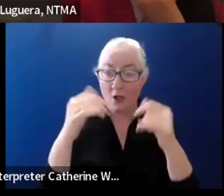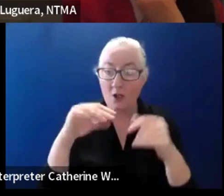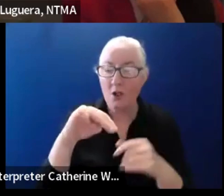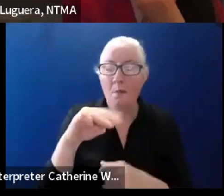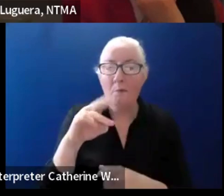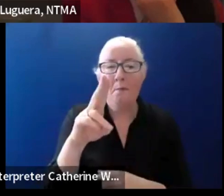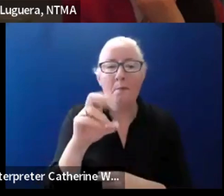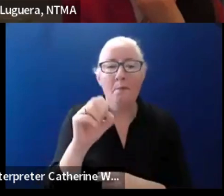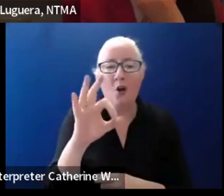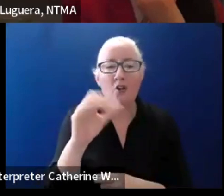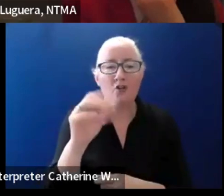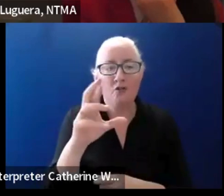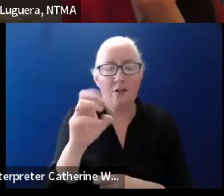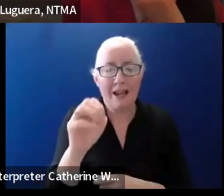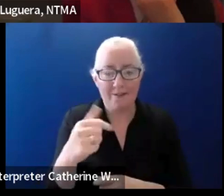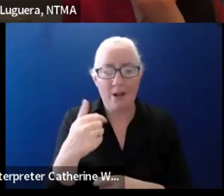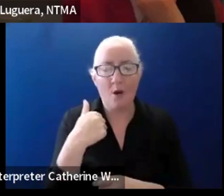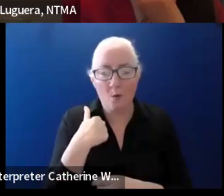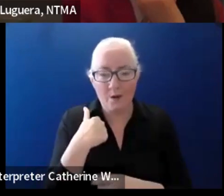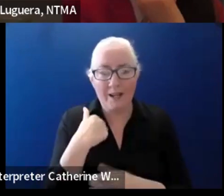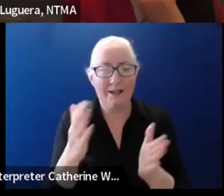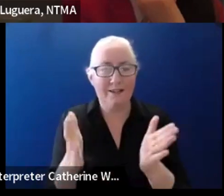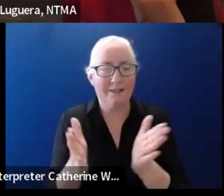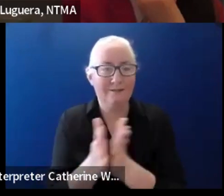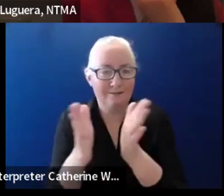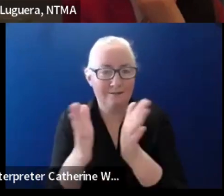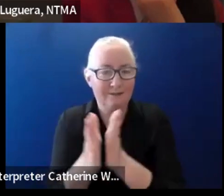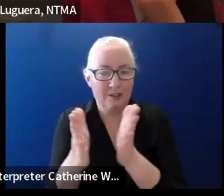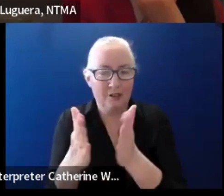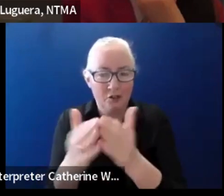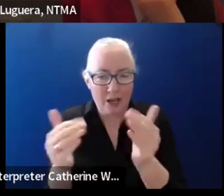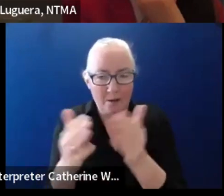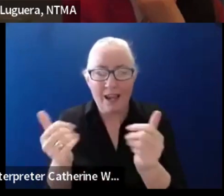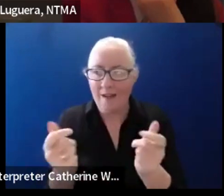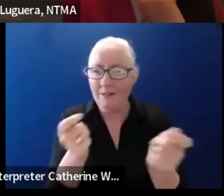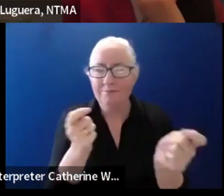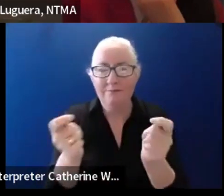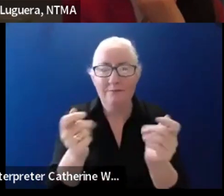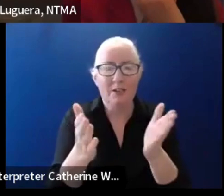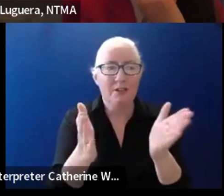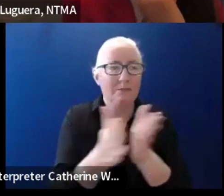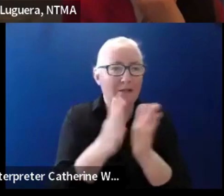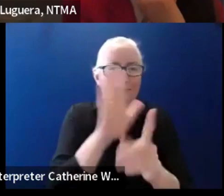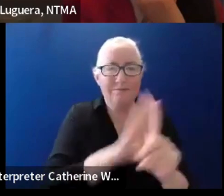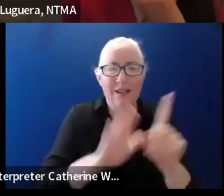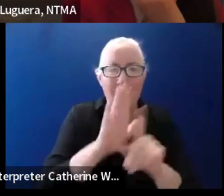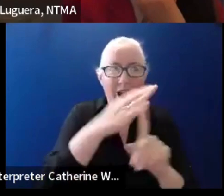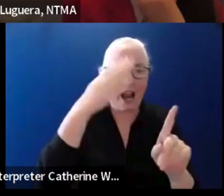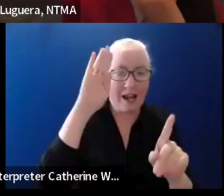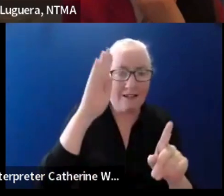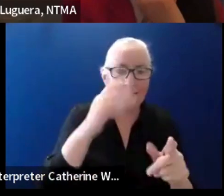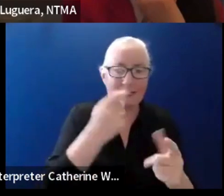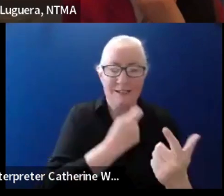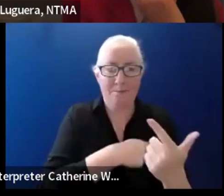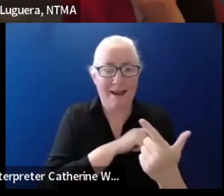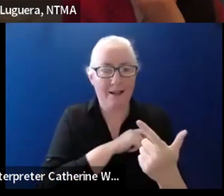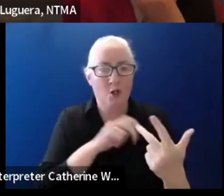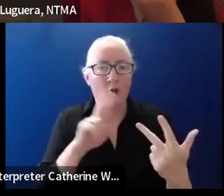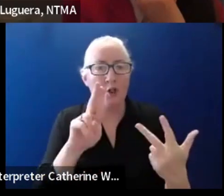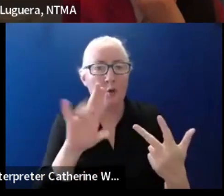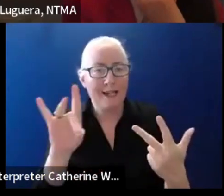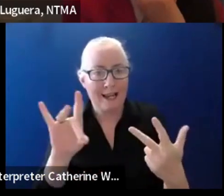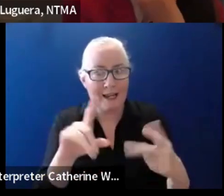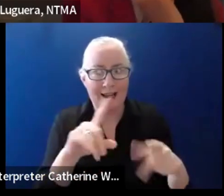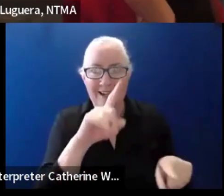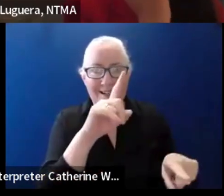Musgrave, we are primarily a retail and wholesale business. We operate a number of stores across the island of Ireland, Spain and the UK, and we've quite a diverse